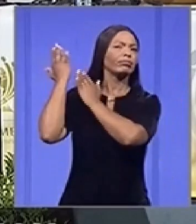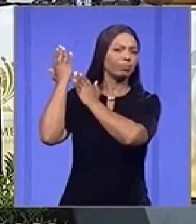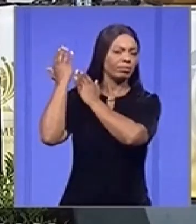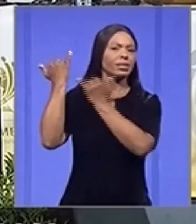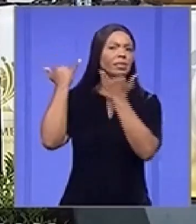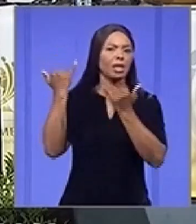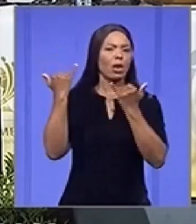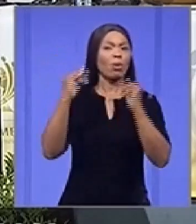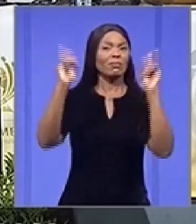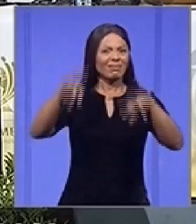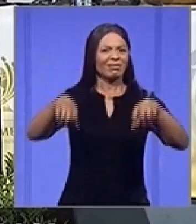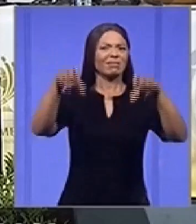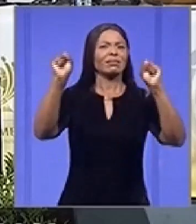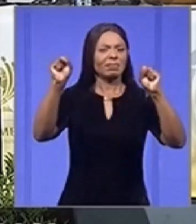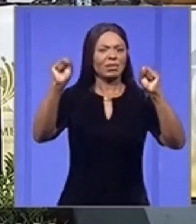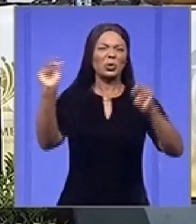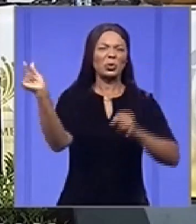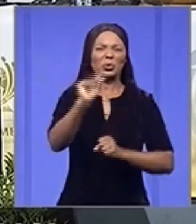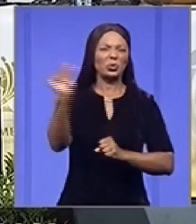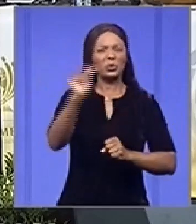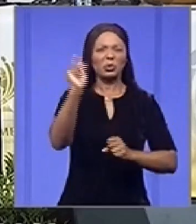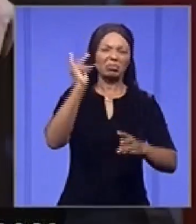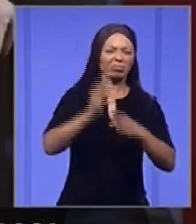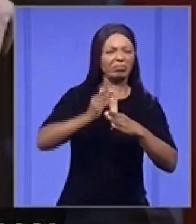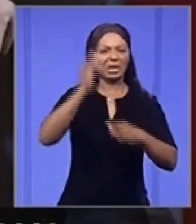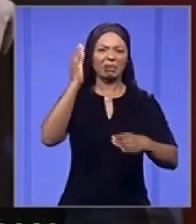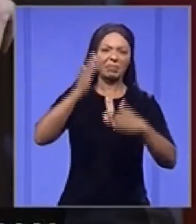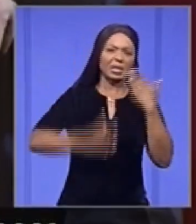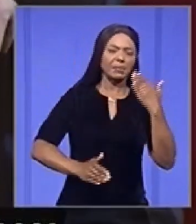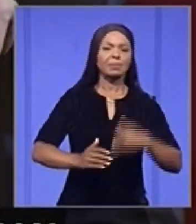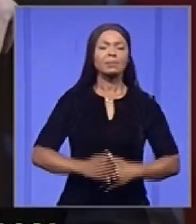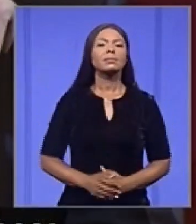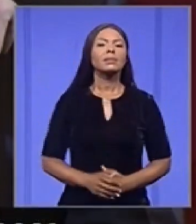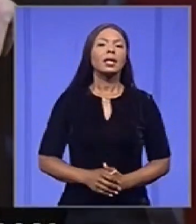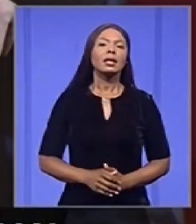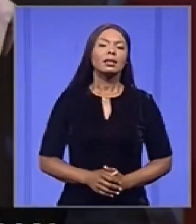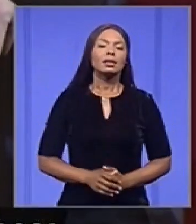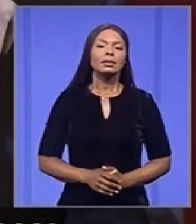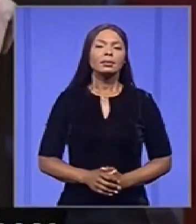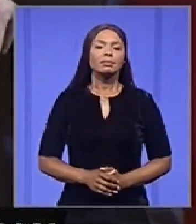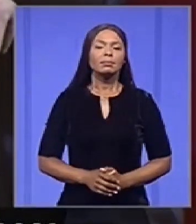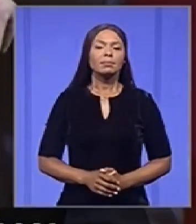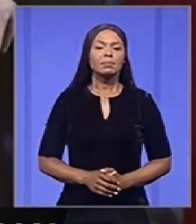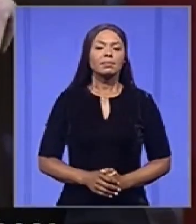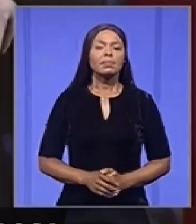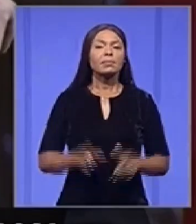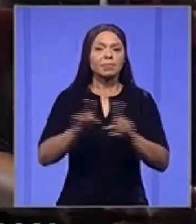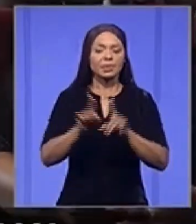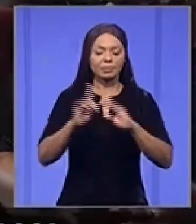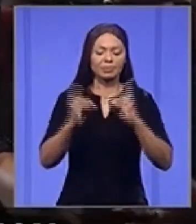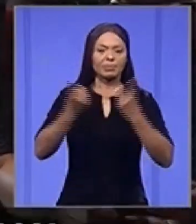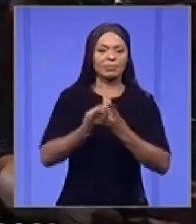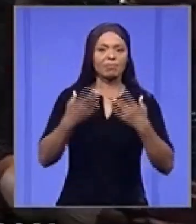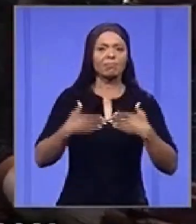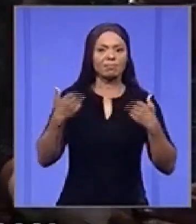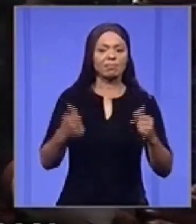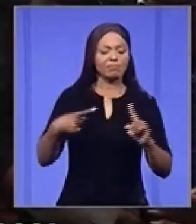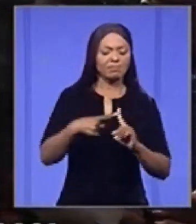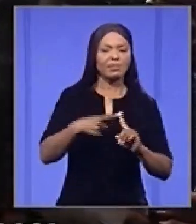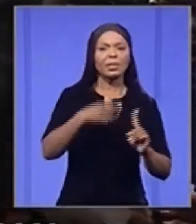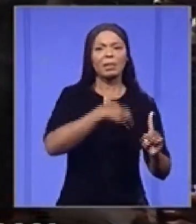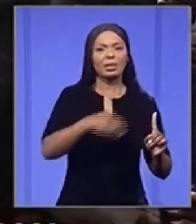load shedding is finally within reach. Lenane la boitekanelo le lone le tlile go tokafadiwa jaaka moporesidente